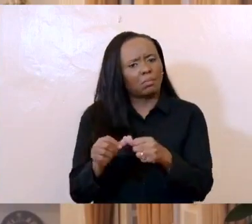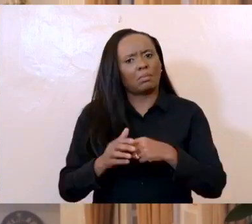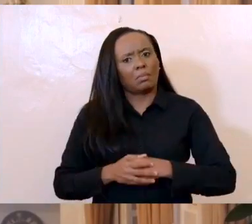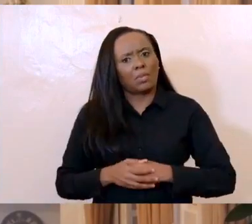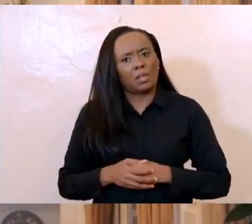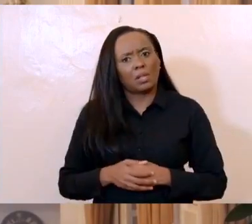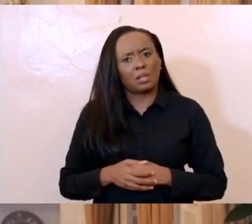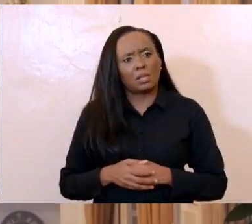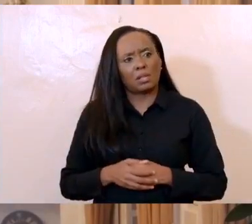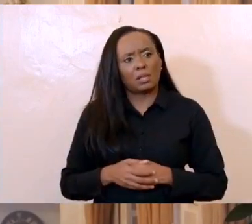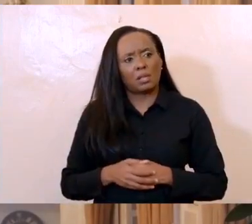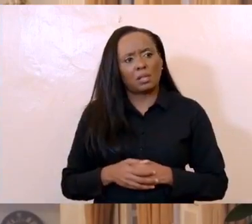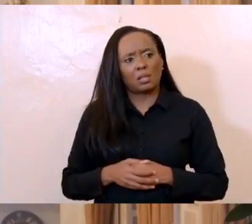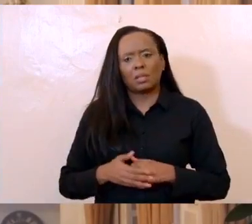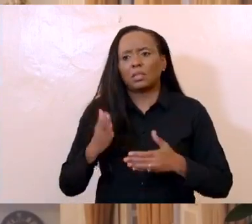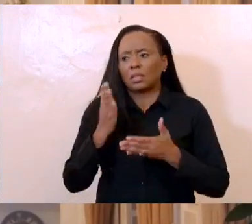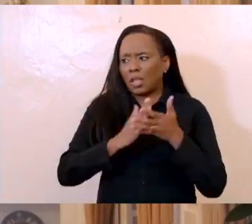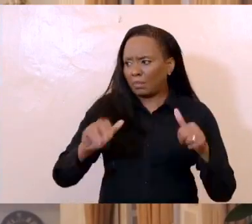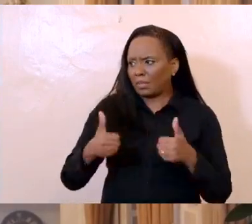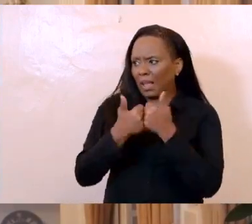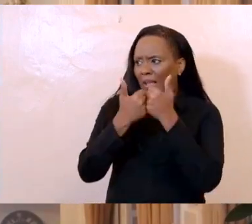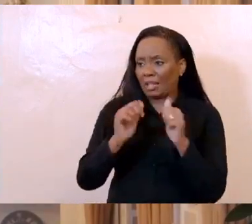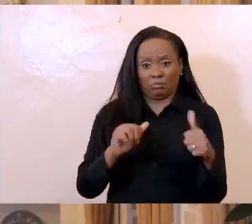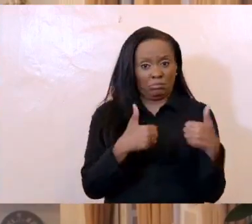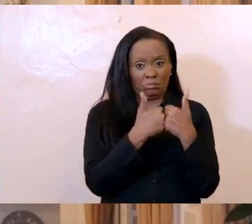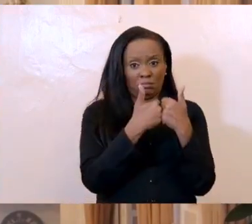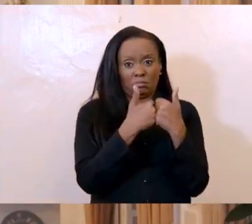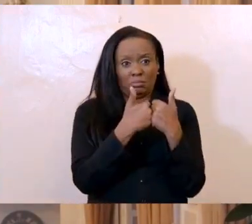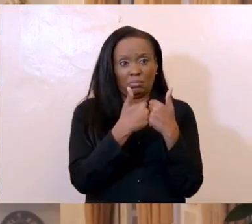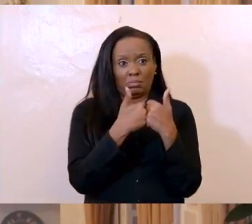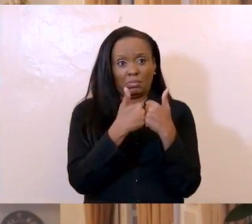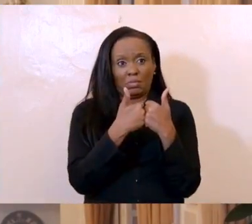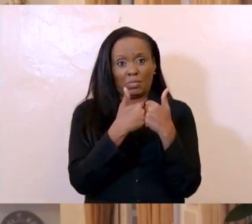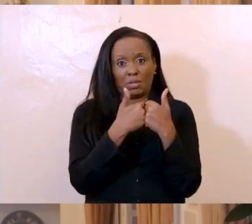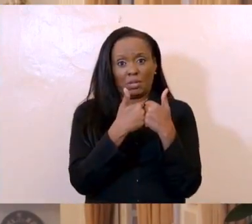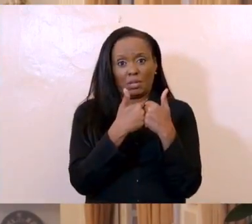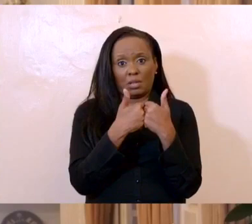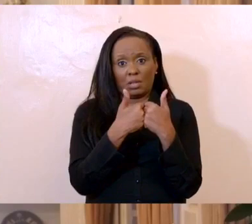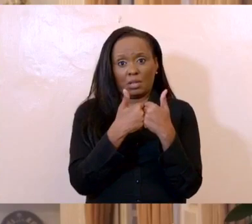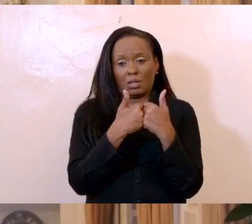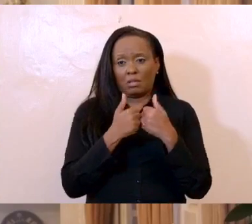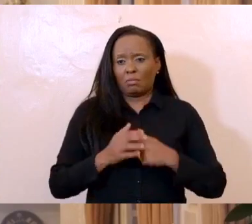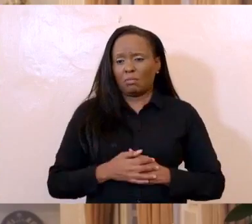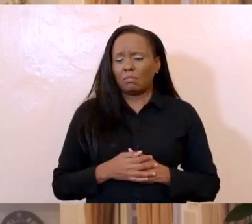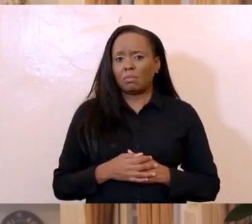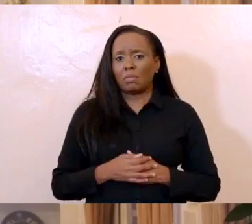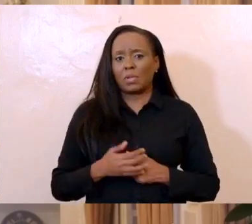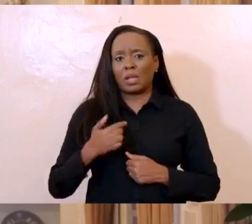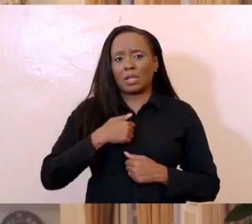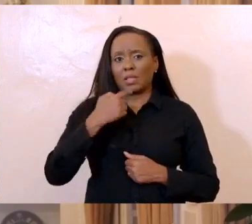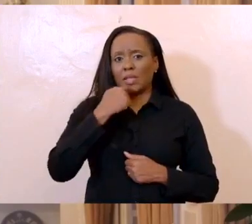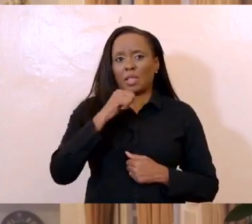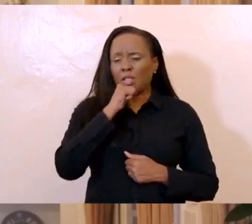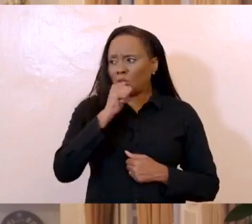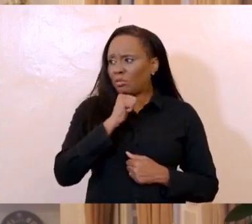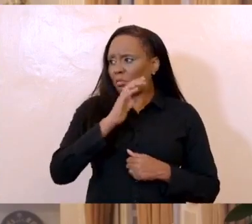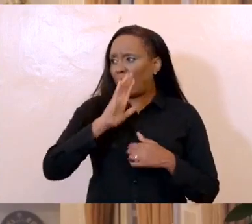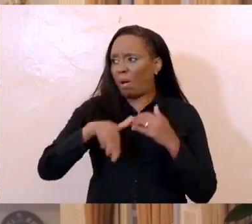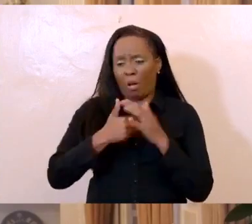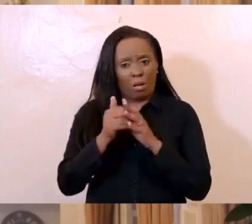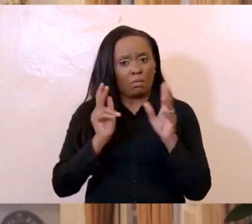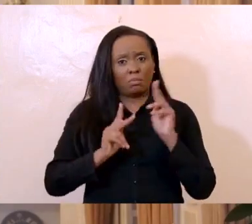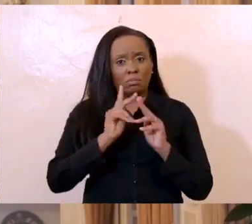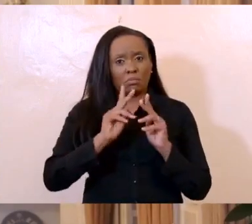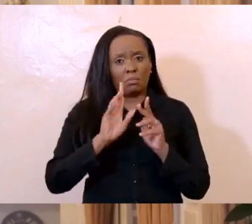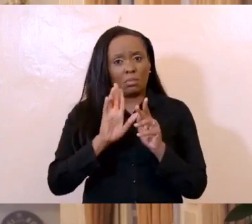some challenges, yes, and we've tried to deal with those because obviously, as I said, not everyone followed